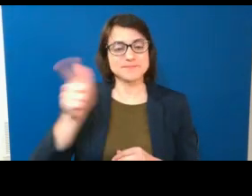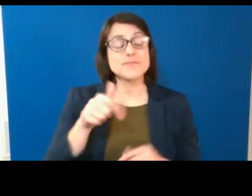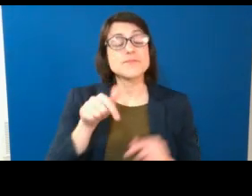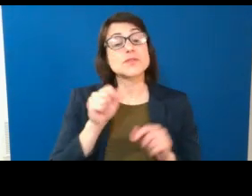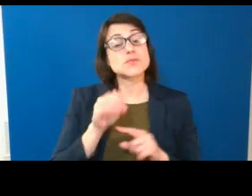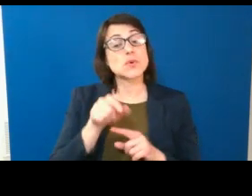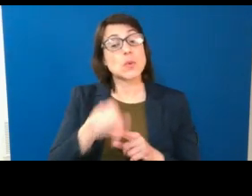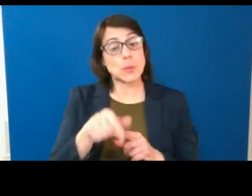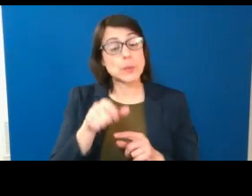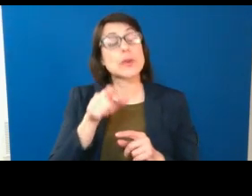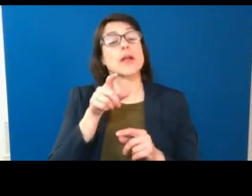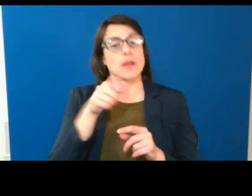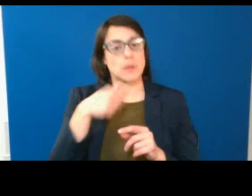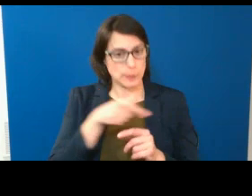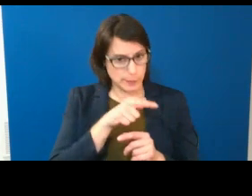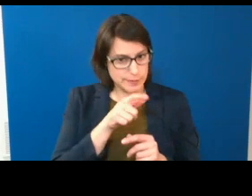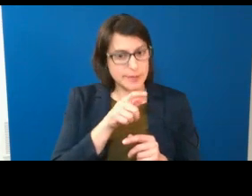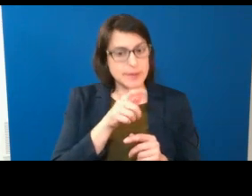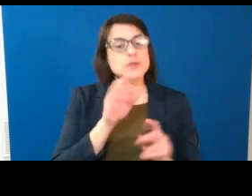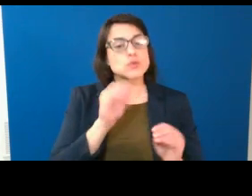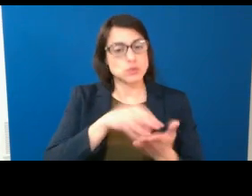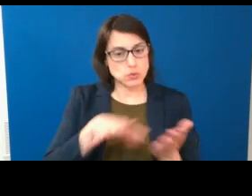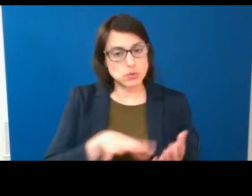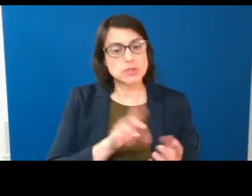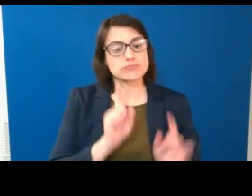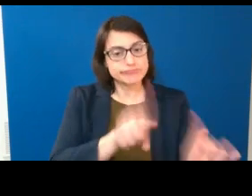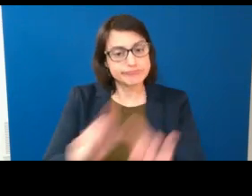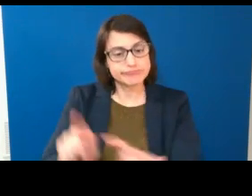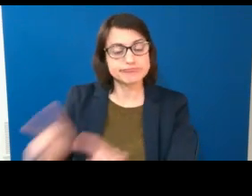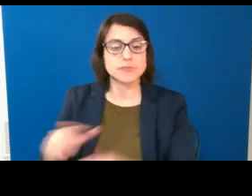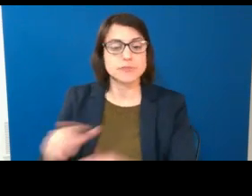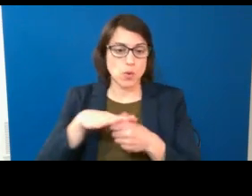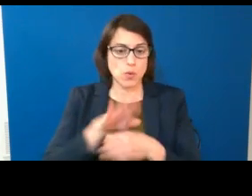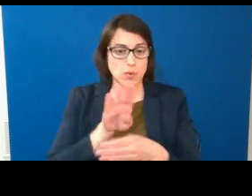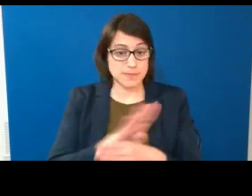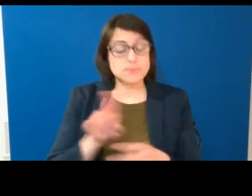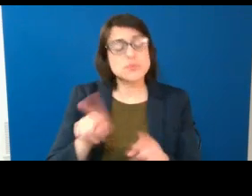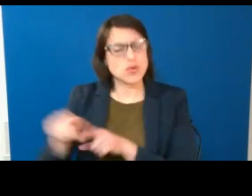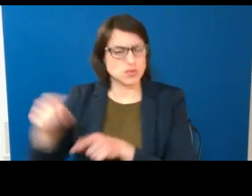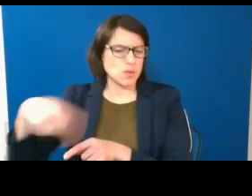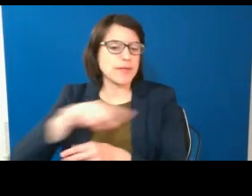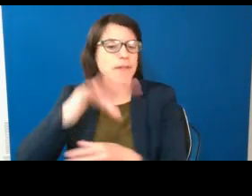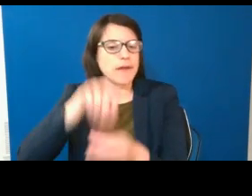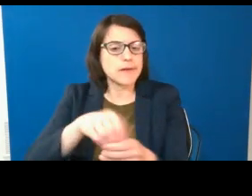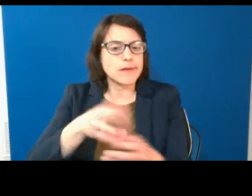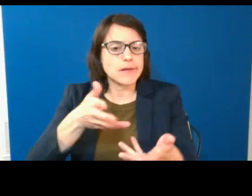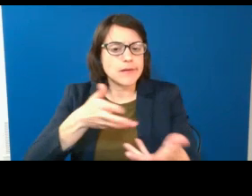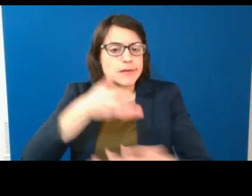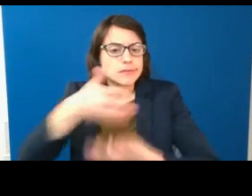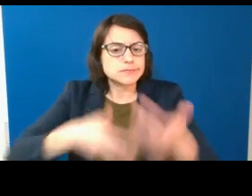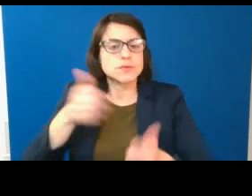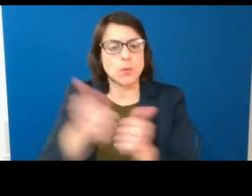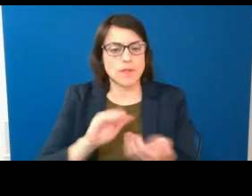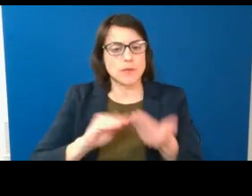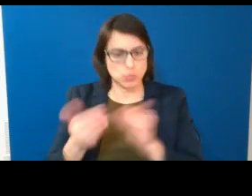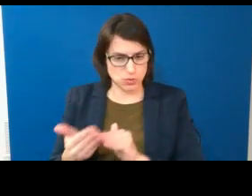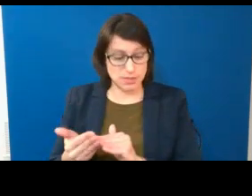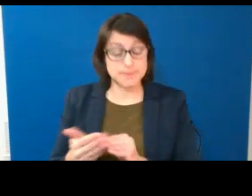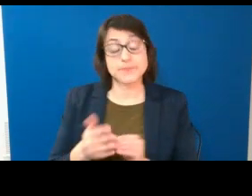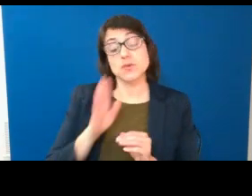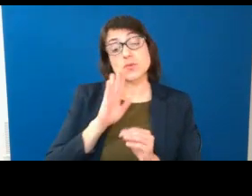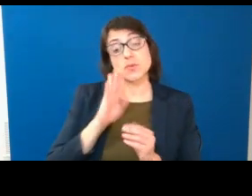changes, but they also engage with the community. Because really the point of this program is we want to be working with the businesses,